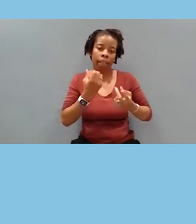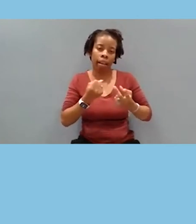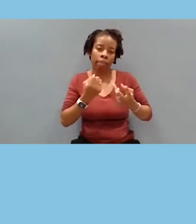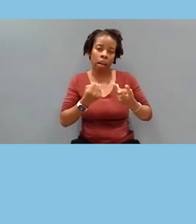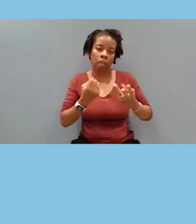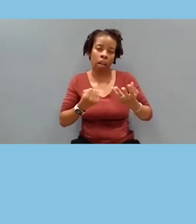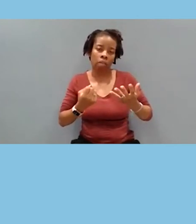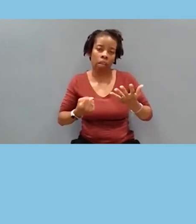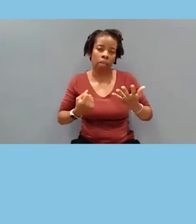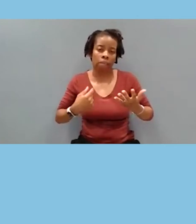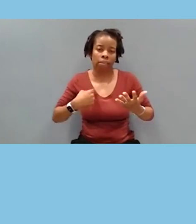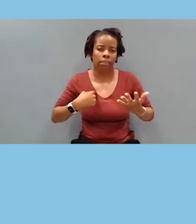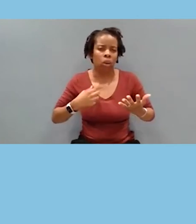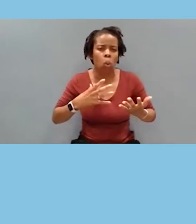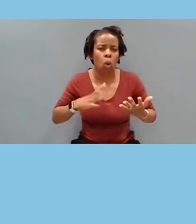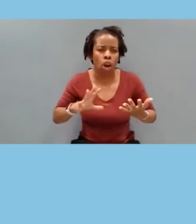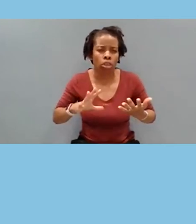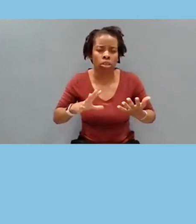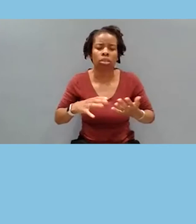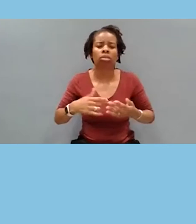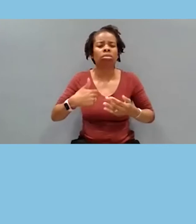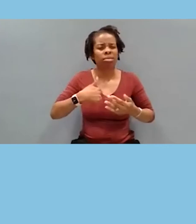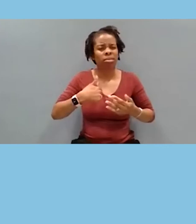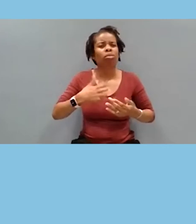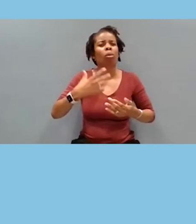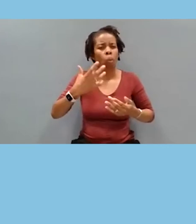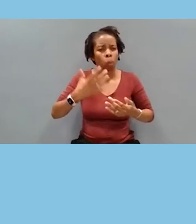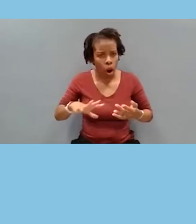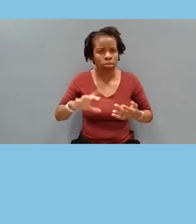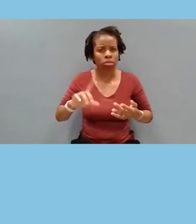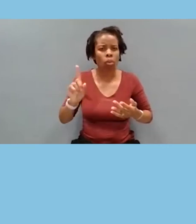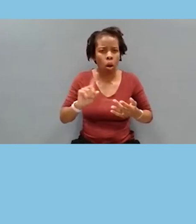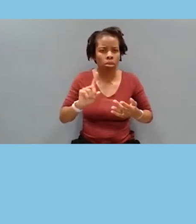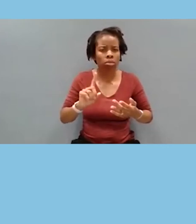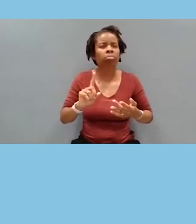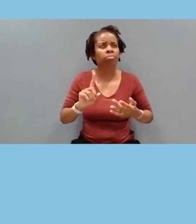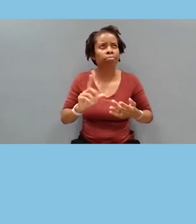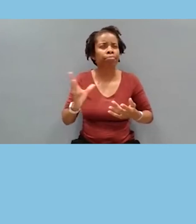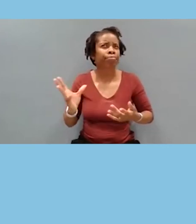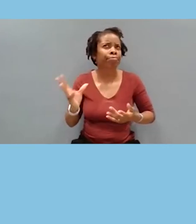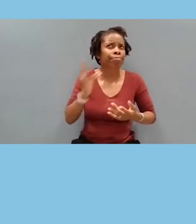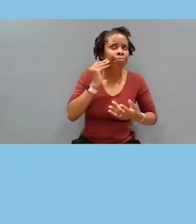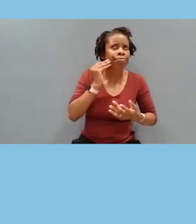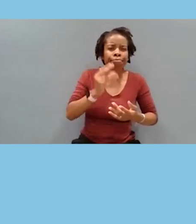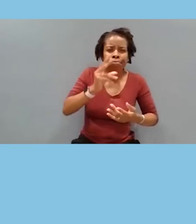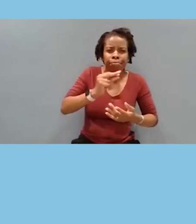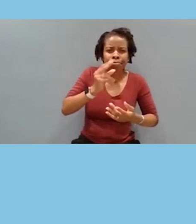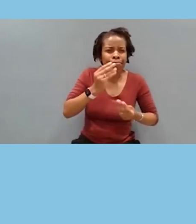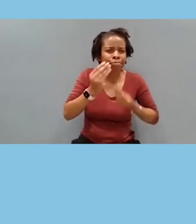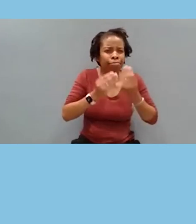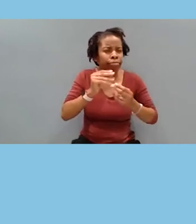rather really think about how audio description could actually